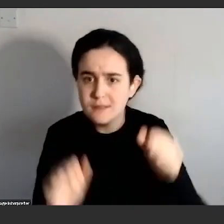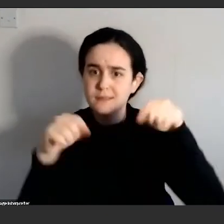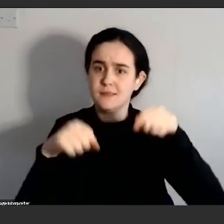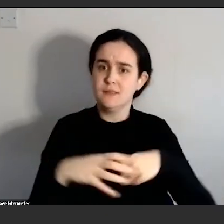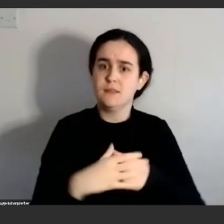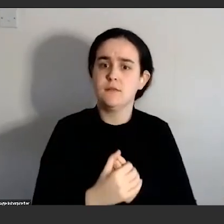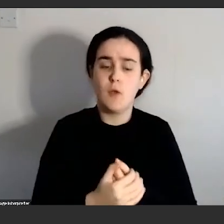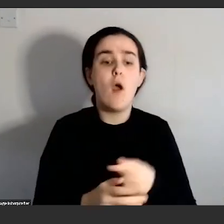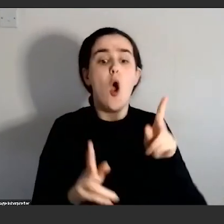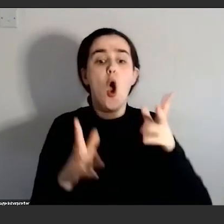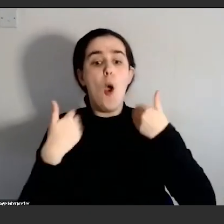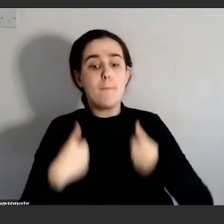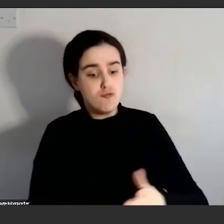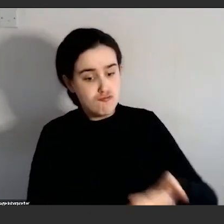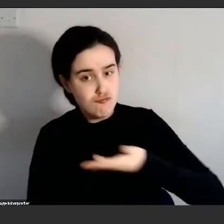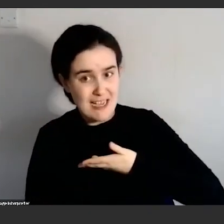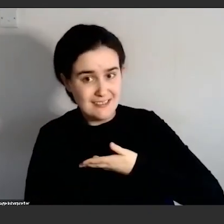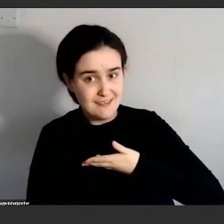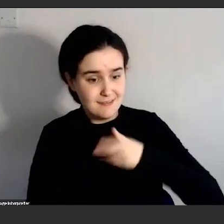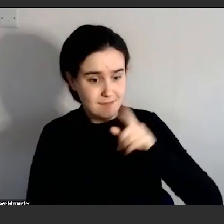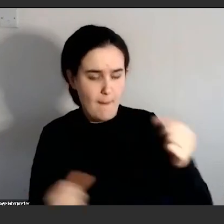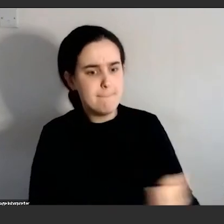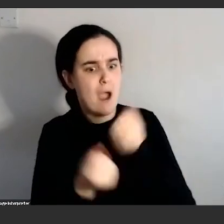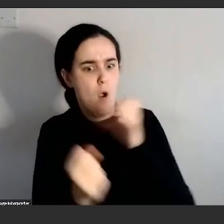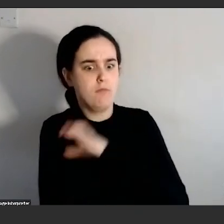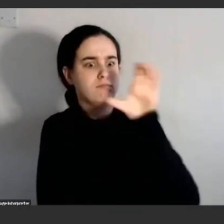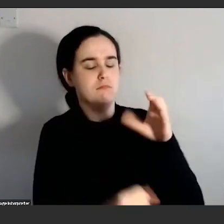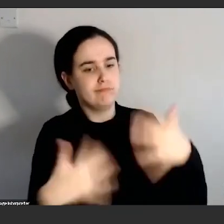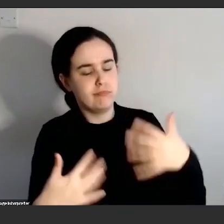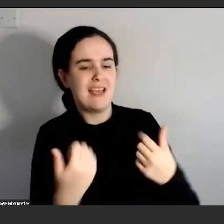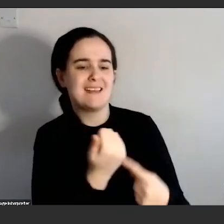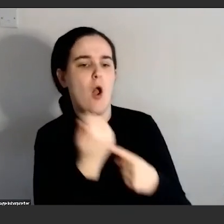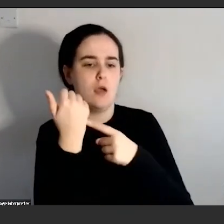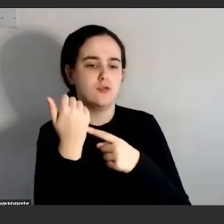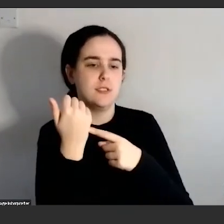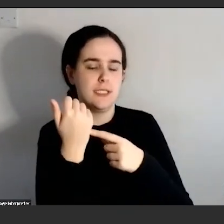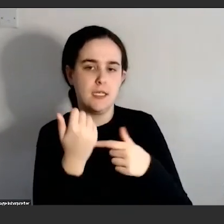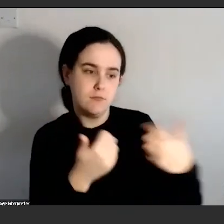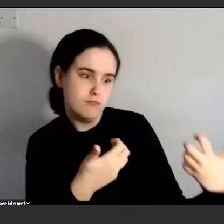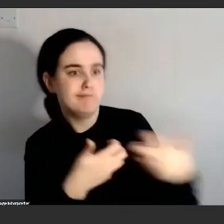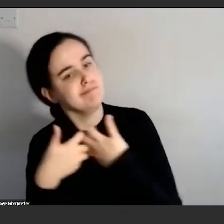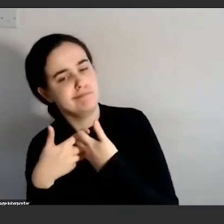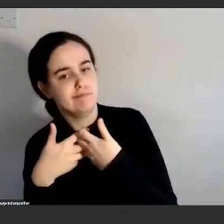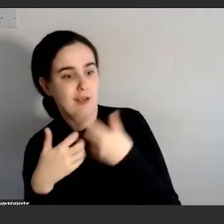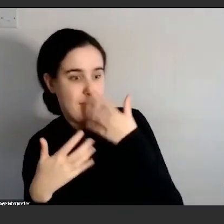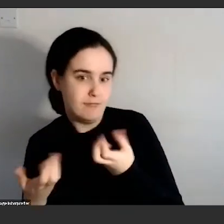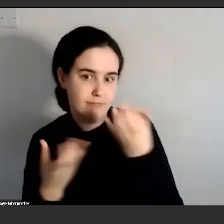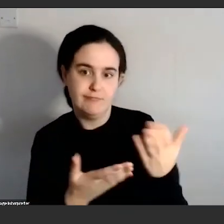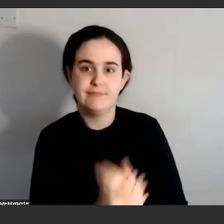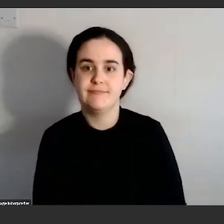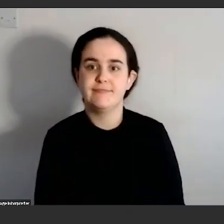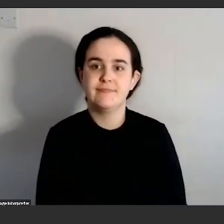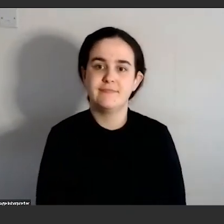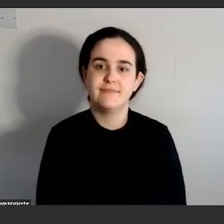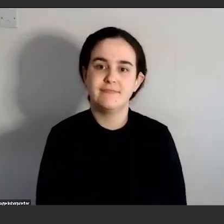tell everybody what it is that you do? Thank you very much, Femi, for having us